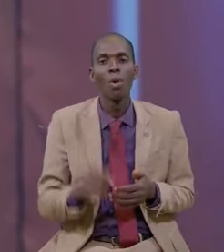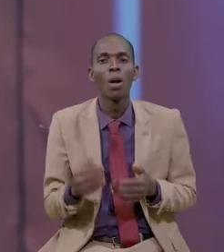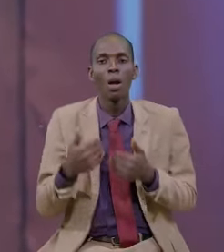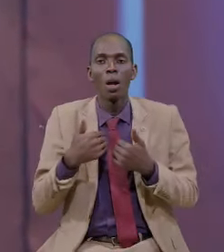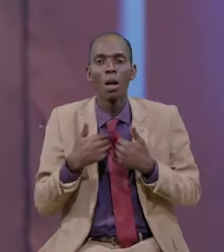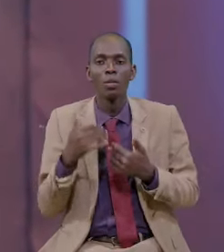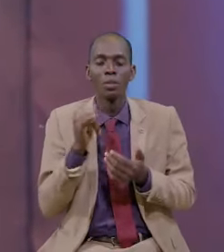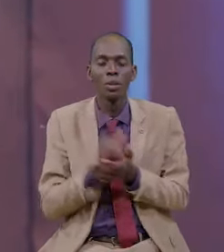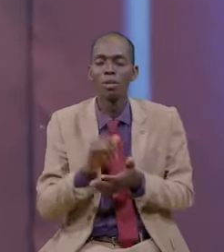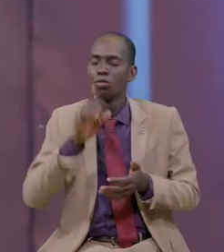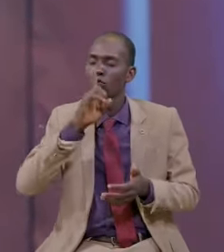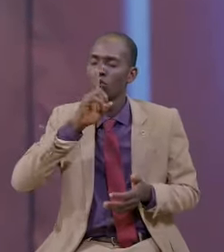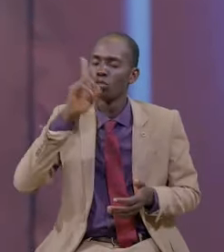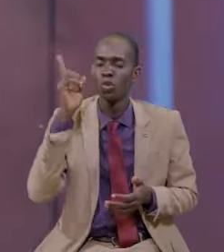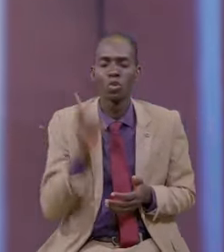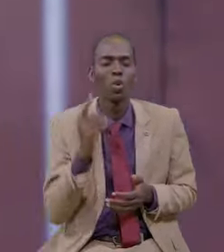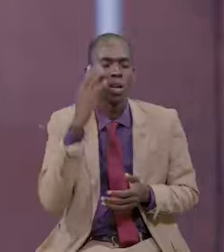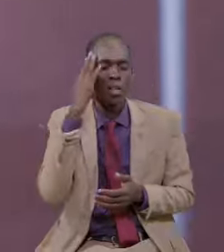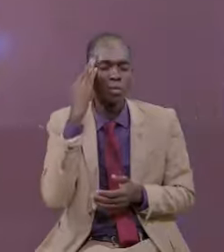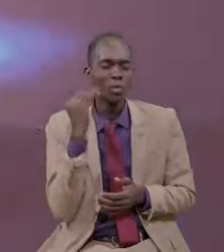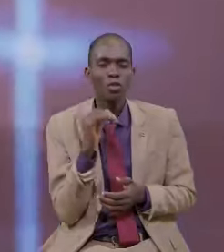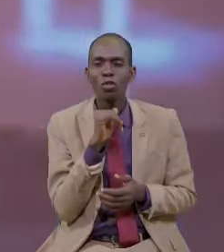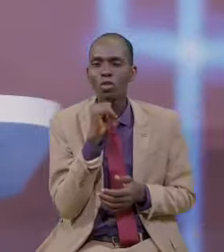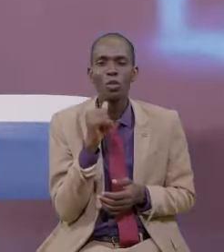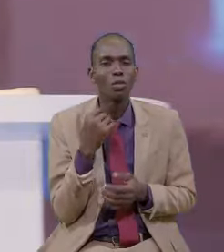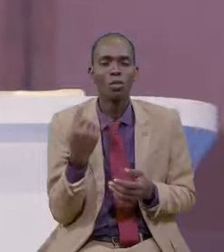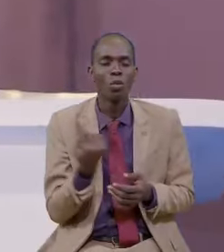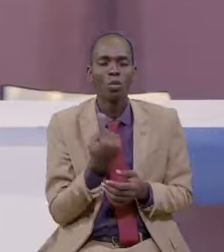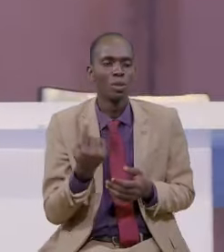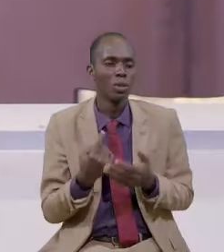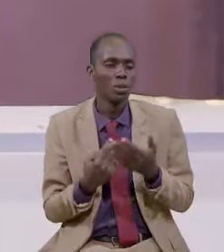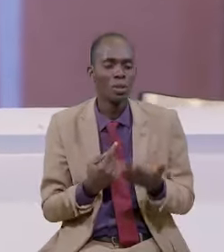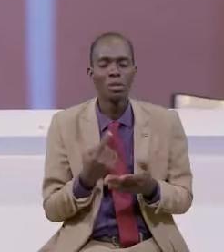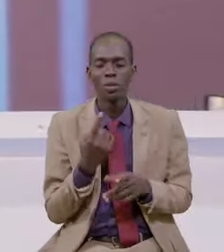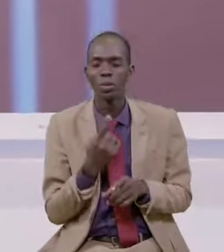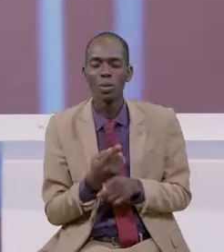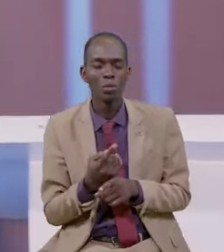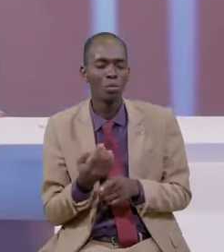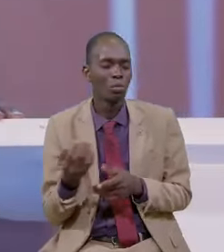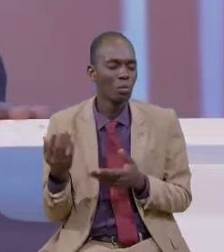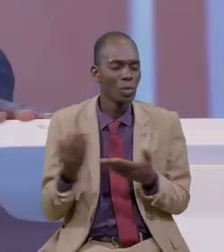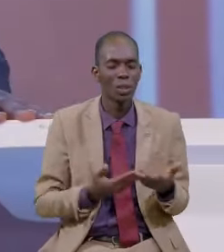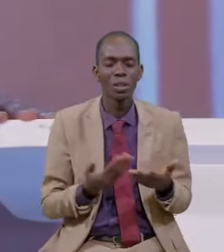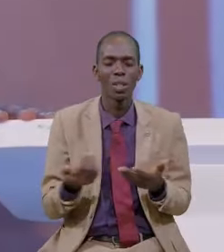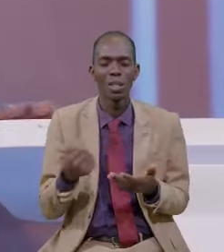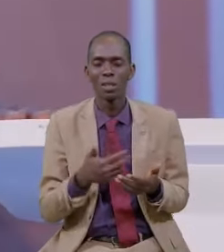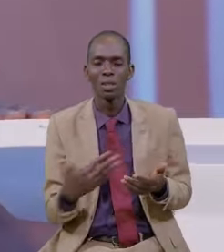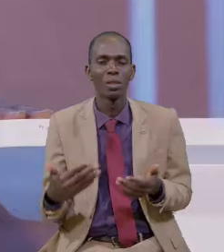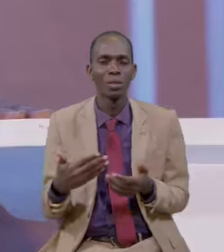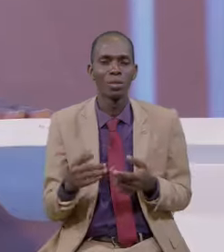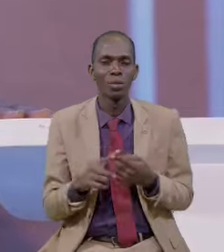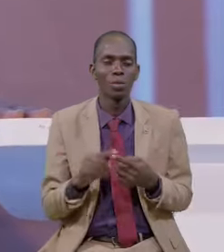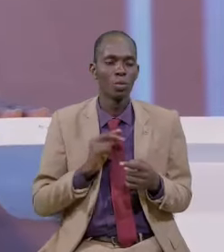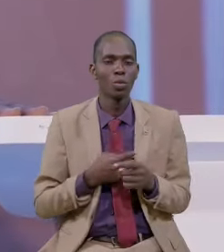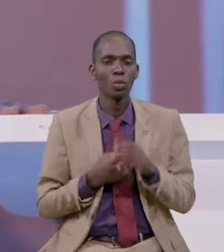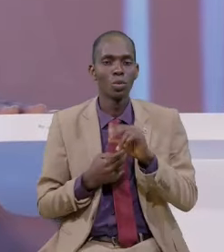genuine experience, not just that, you know, where they're carrying on and you reject Christ's salvation. It says,